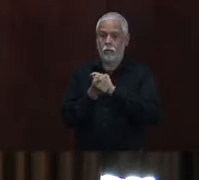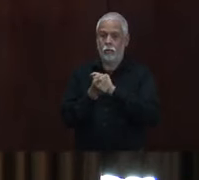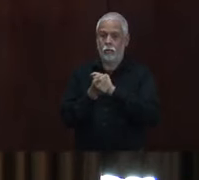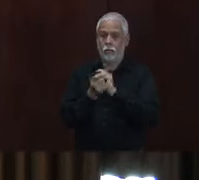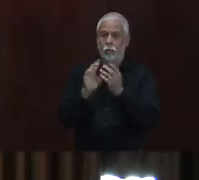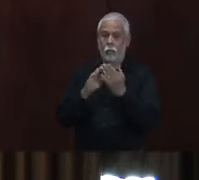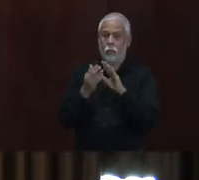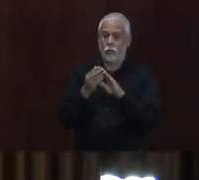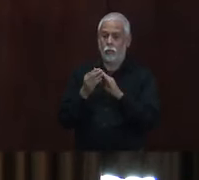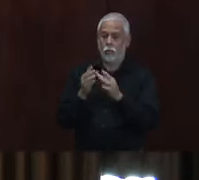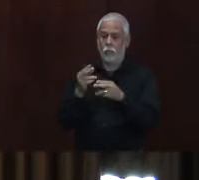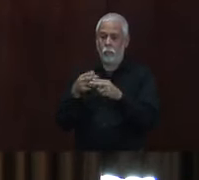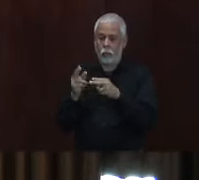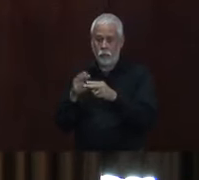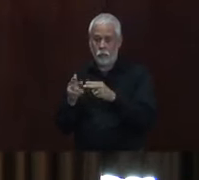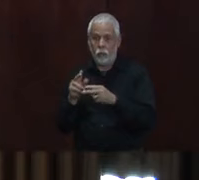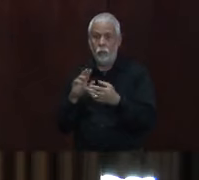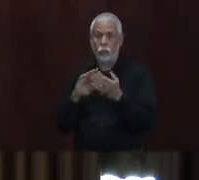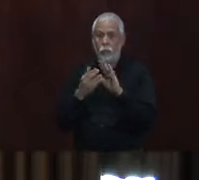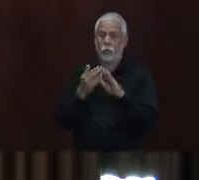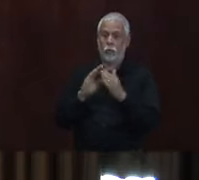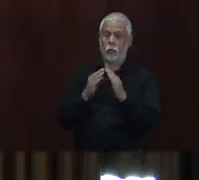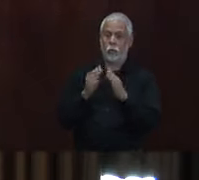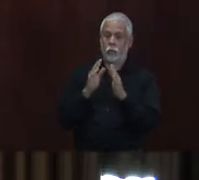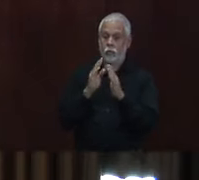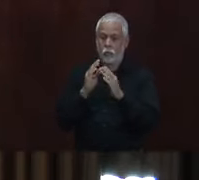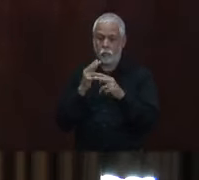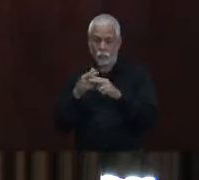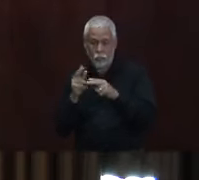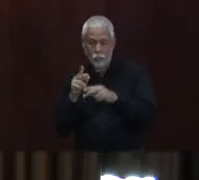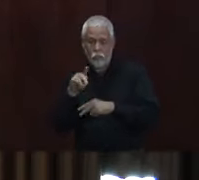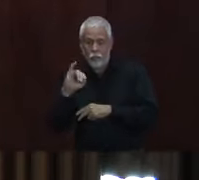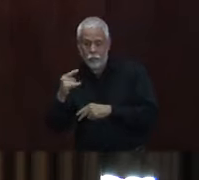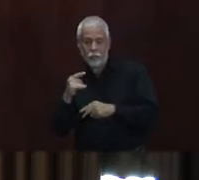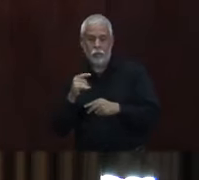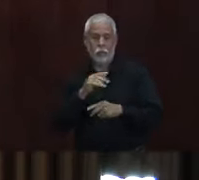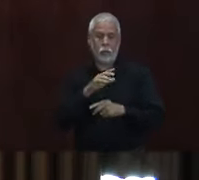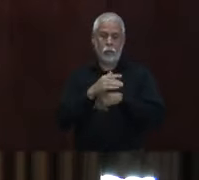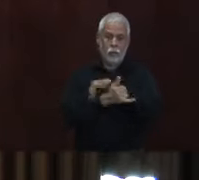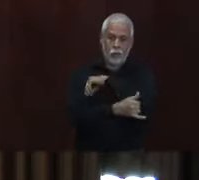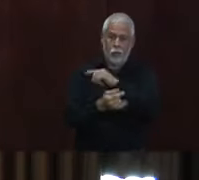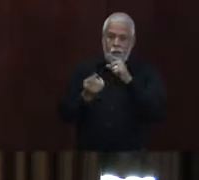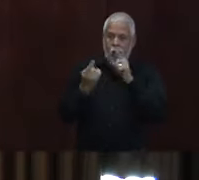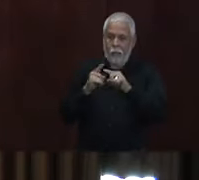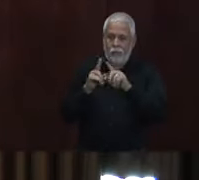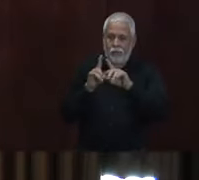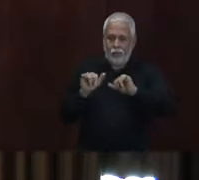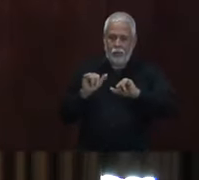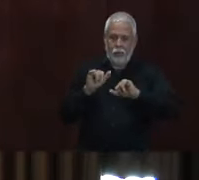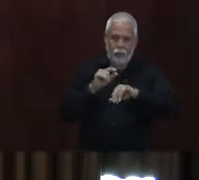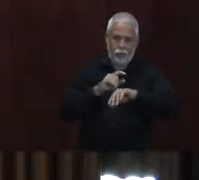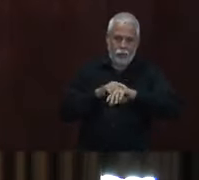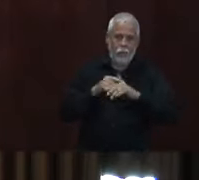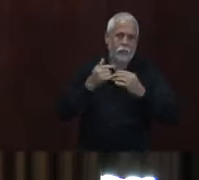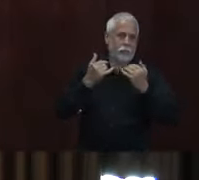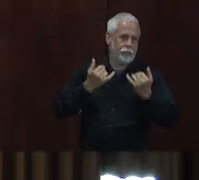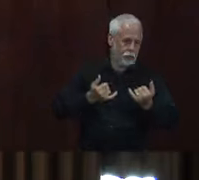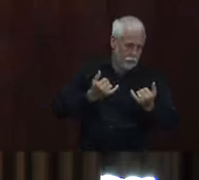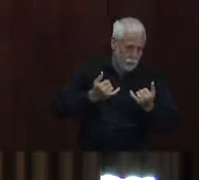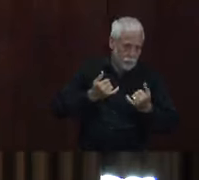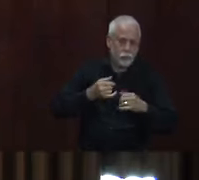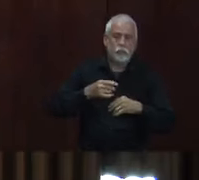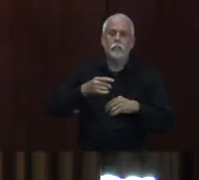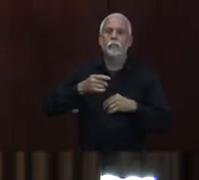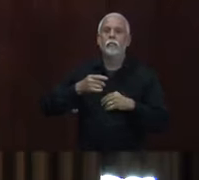our community briefings, and so our community briefings and the briefings to the county commissioners happen in the same space, which is now.